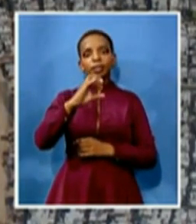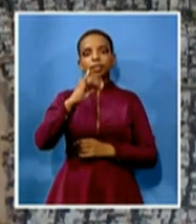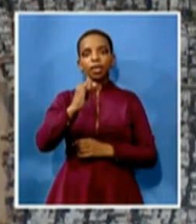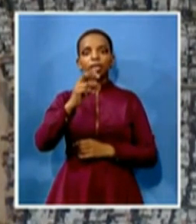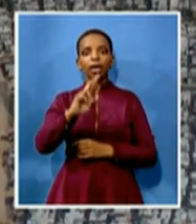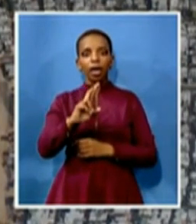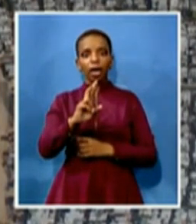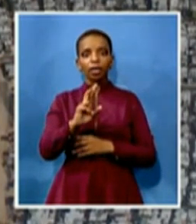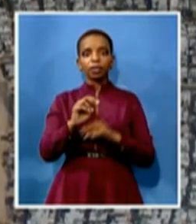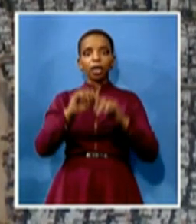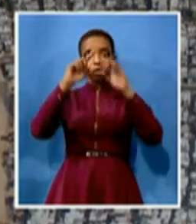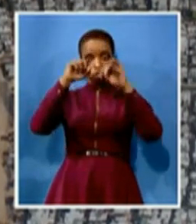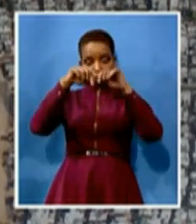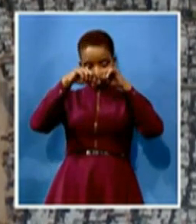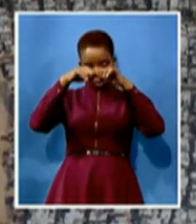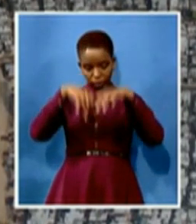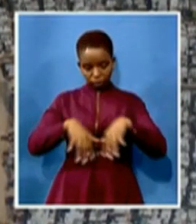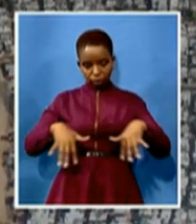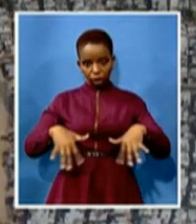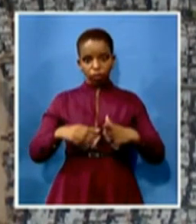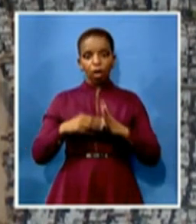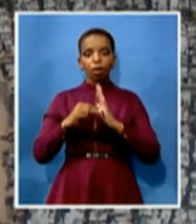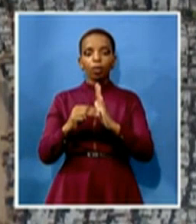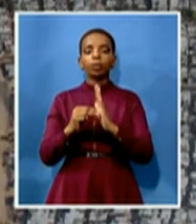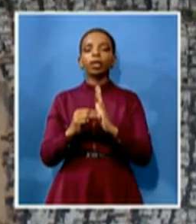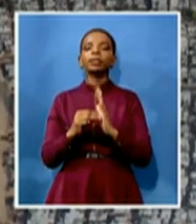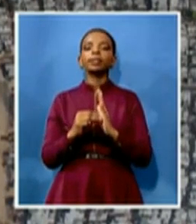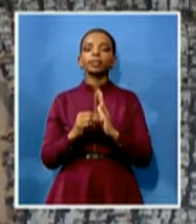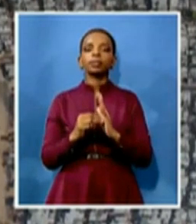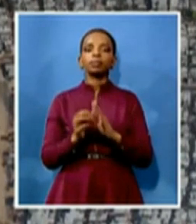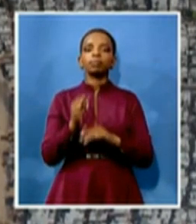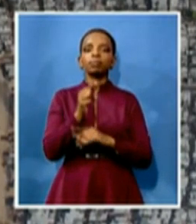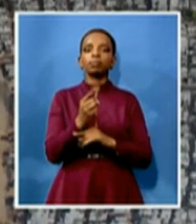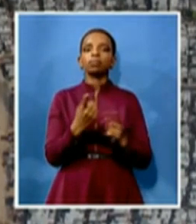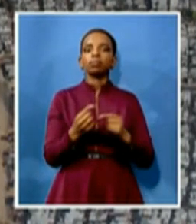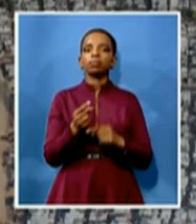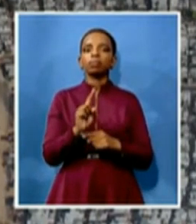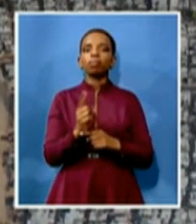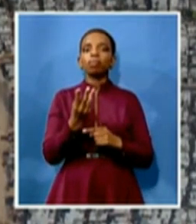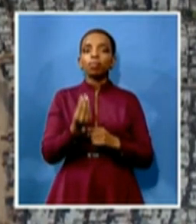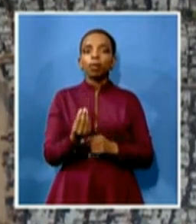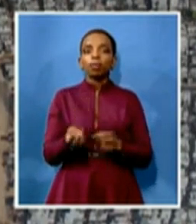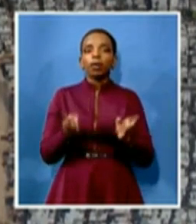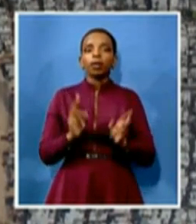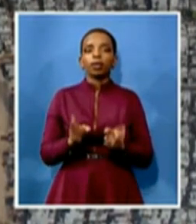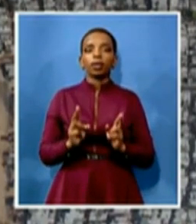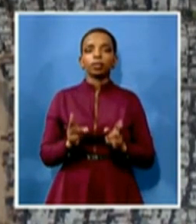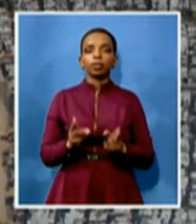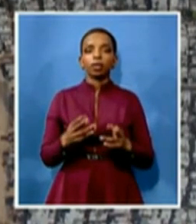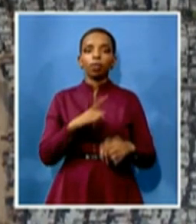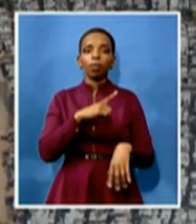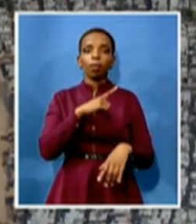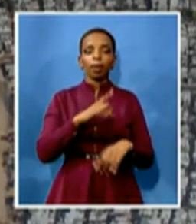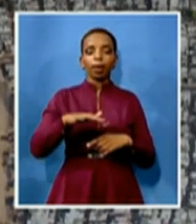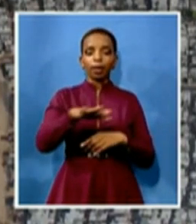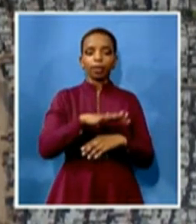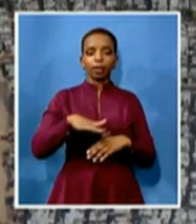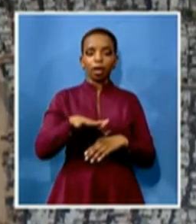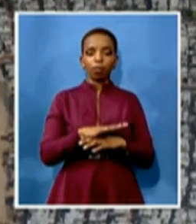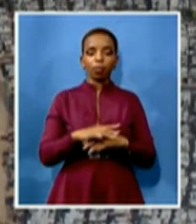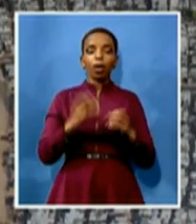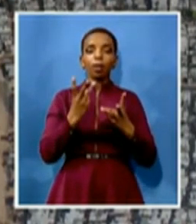R0. They aggregate by the very nature of the model over large spatial areas, be it in a compartmentalized model or in a nationwide